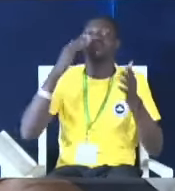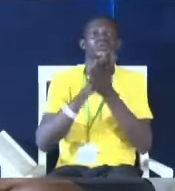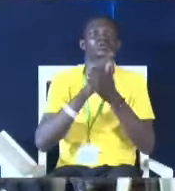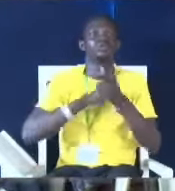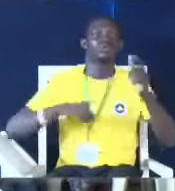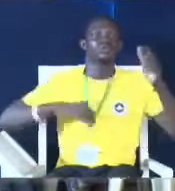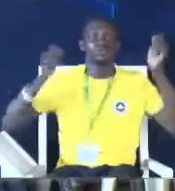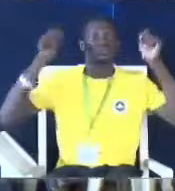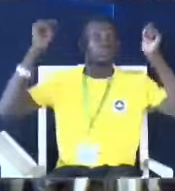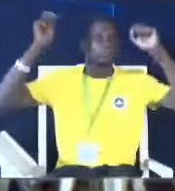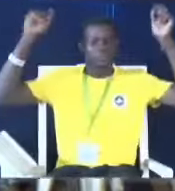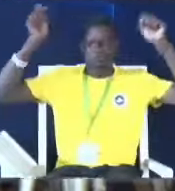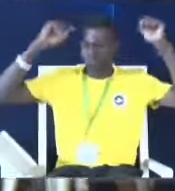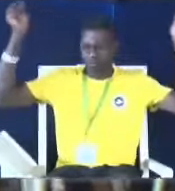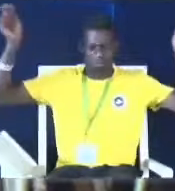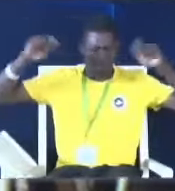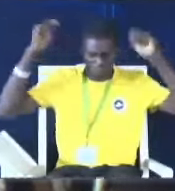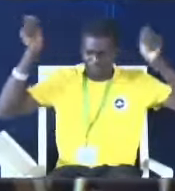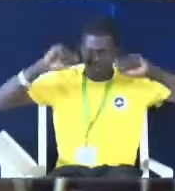the Lord.